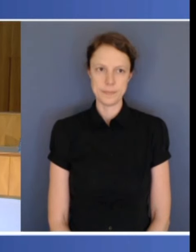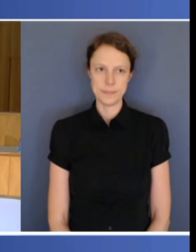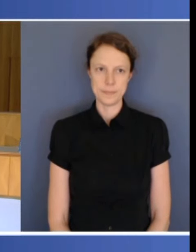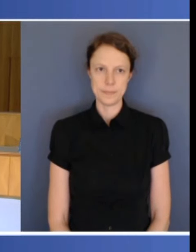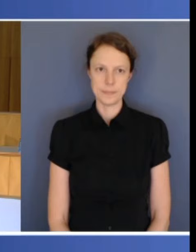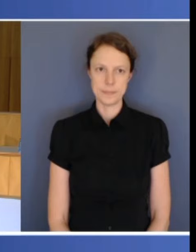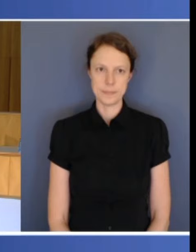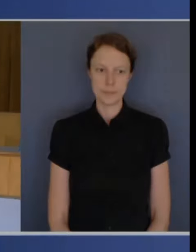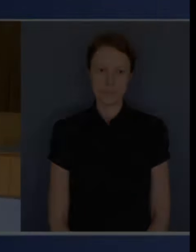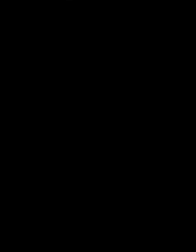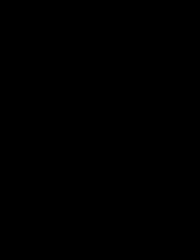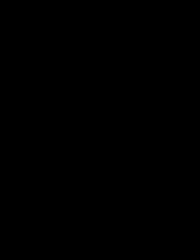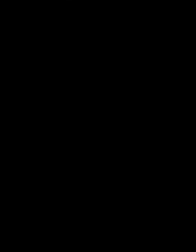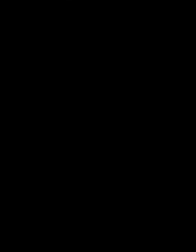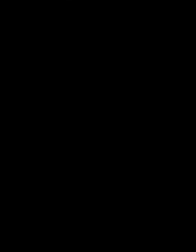Thank you.